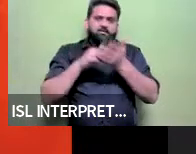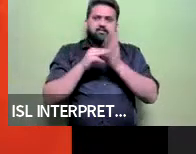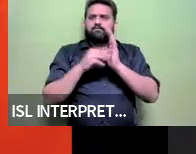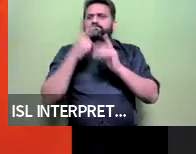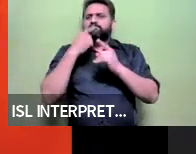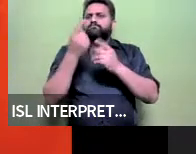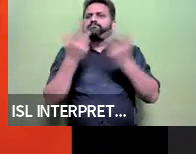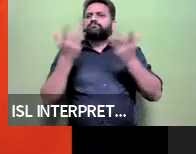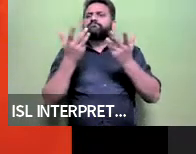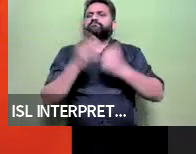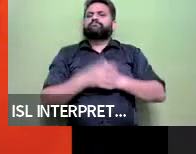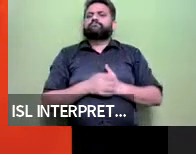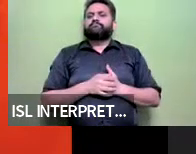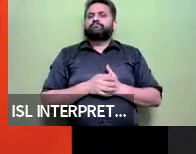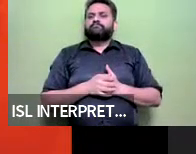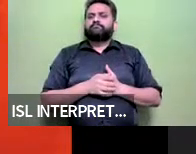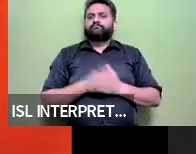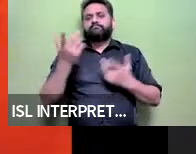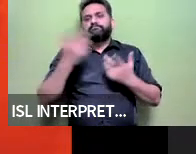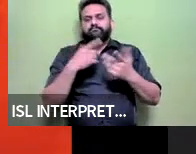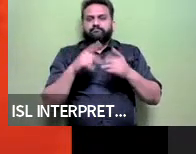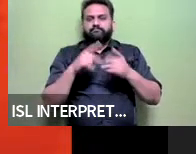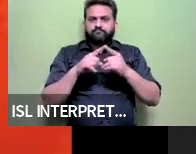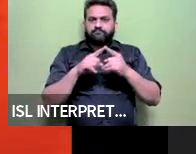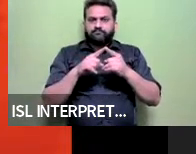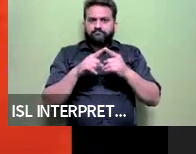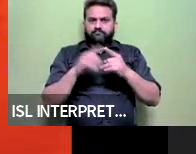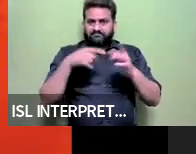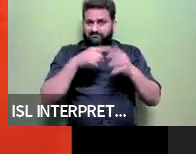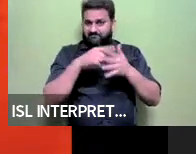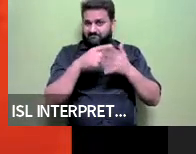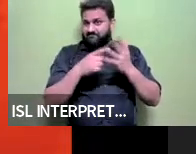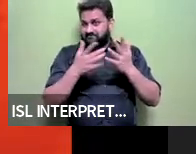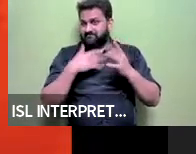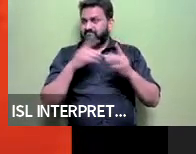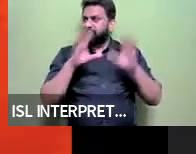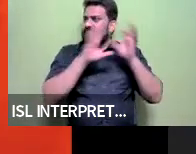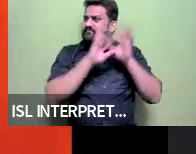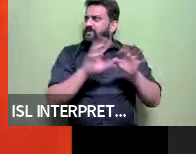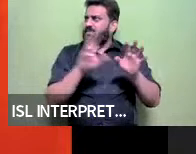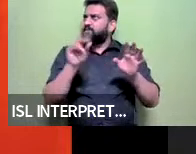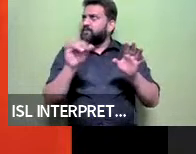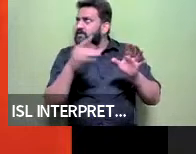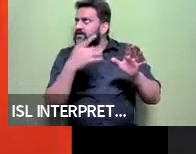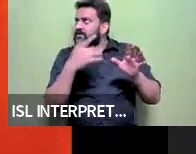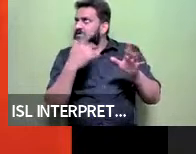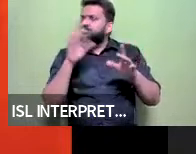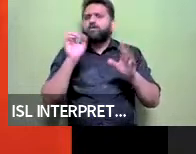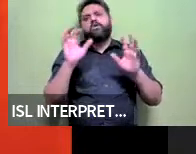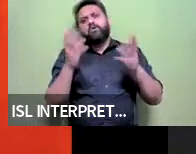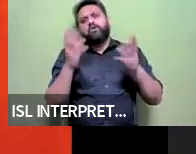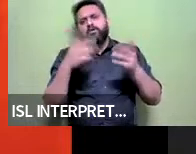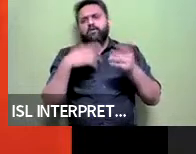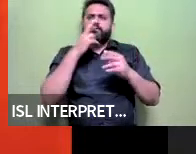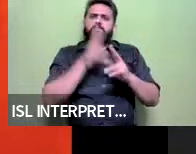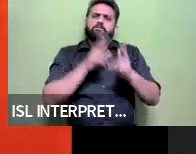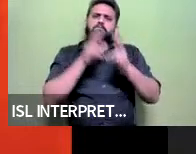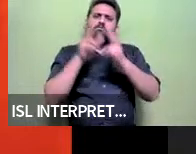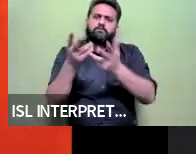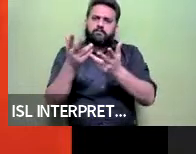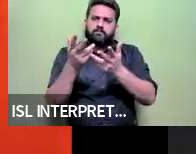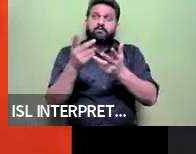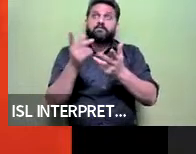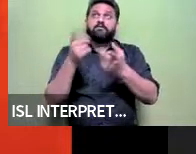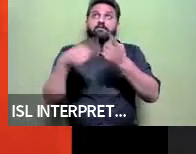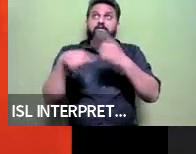whether your case is related to this or not, or you can say that whether you